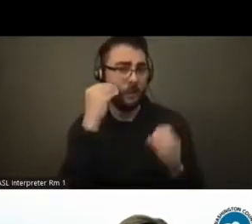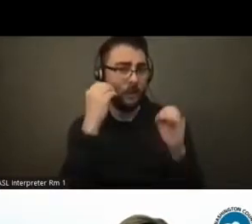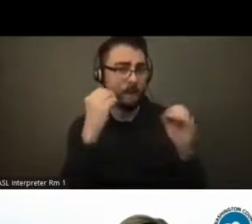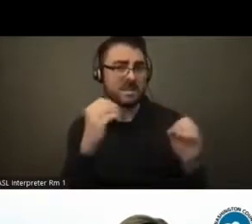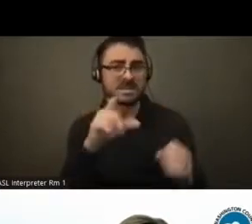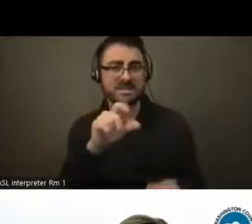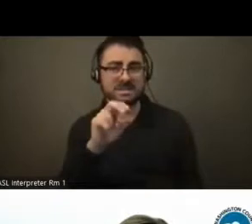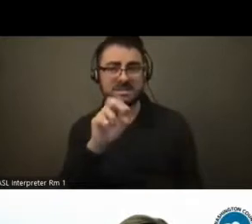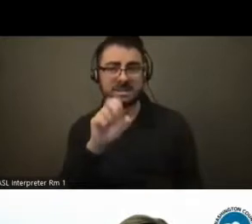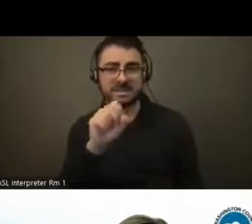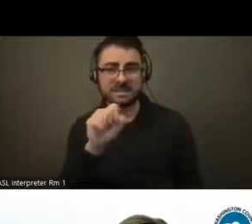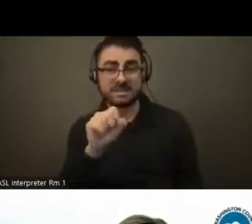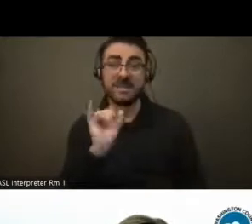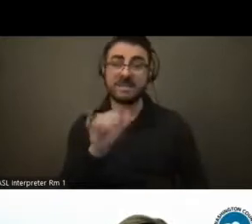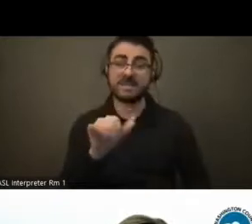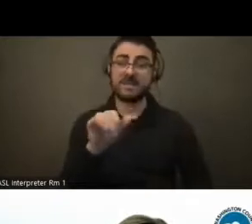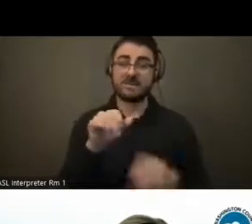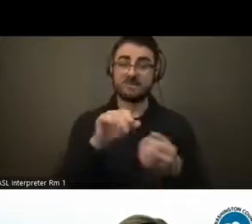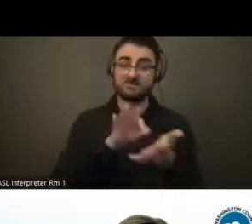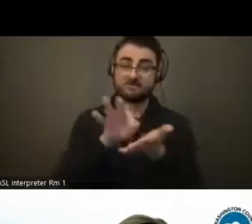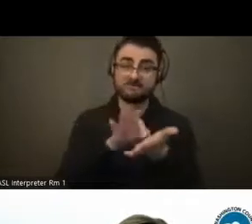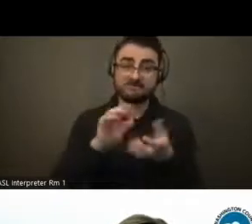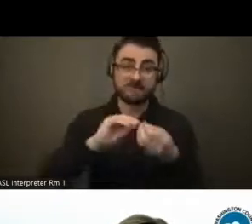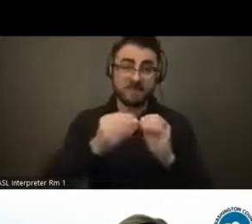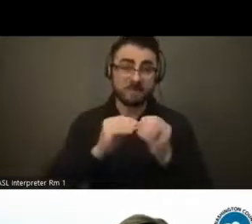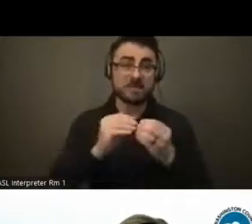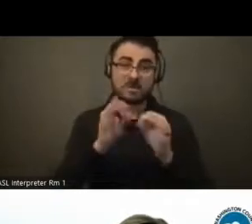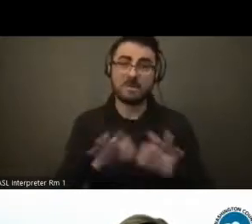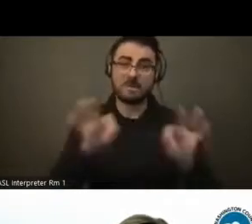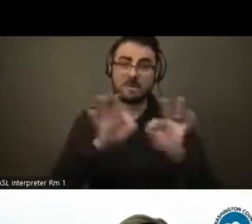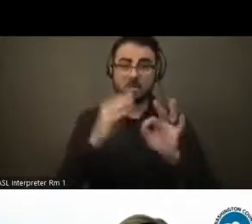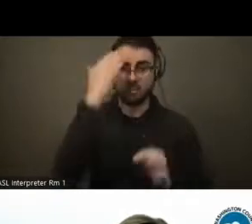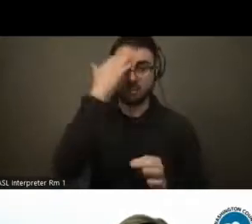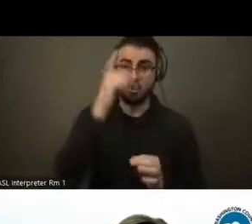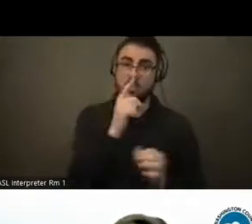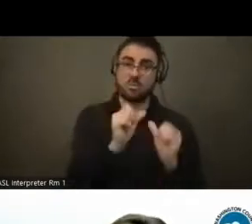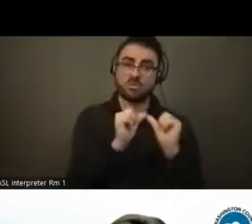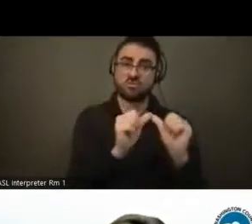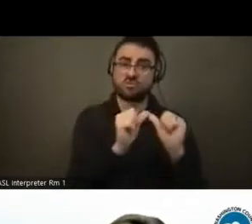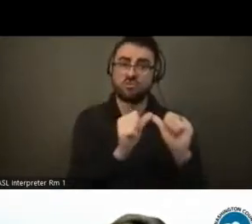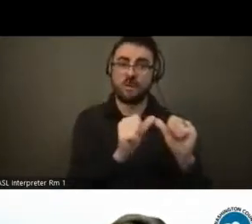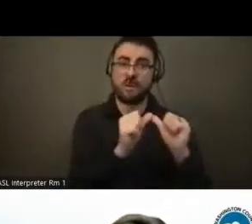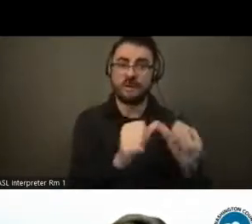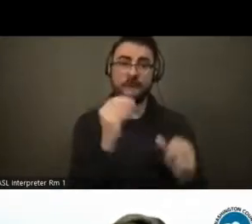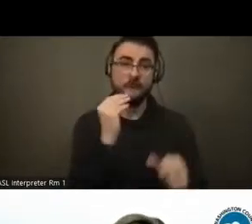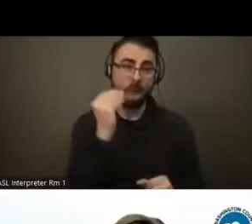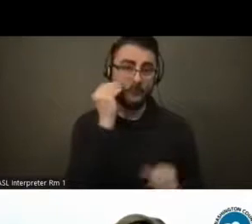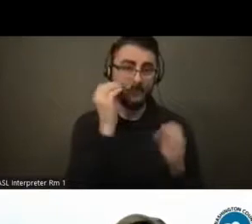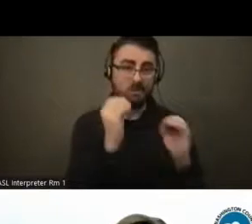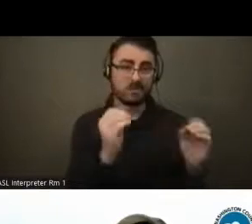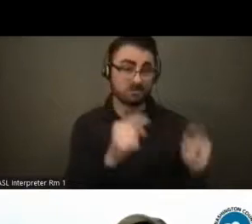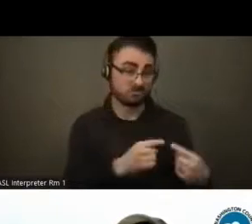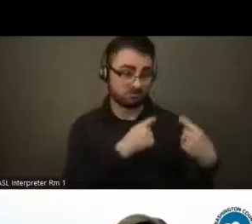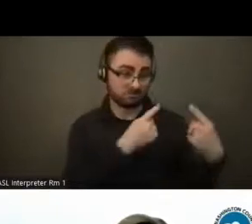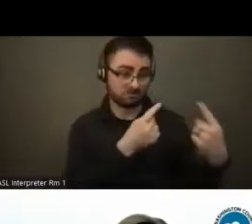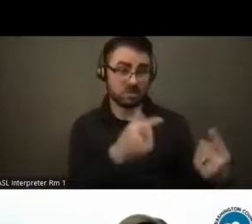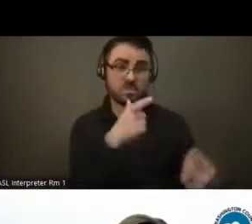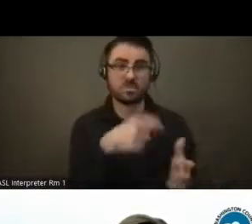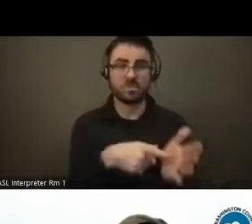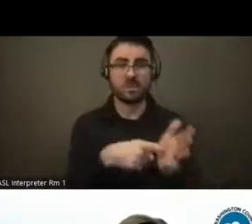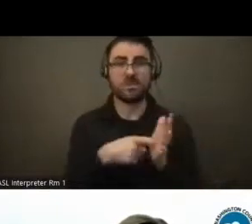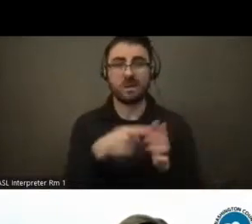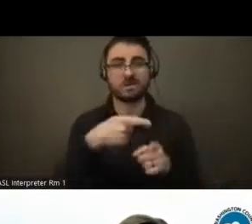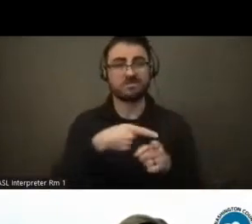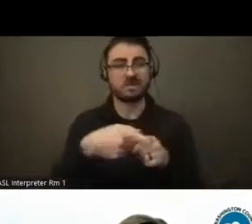folks who have been chronically homeless, who need specialized services, whether it's for